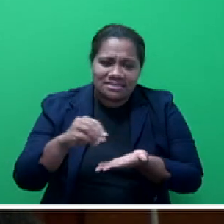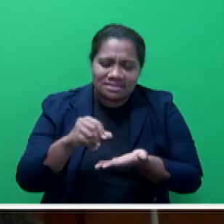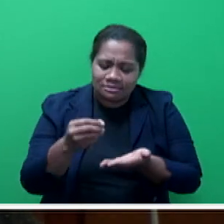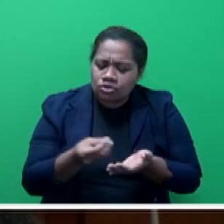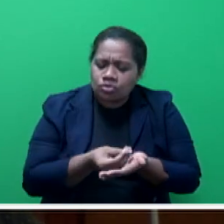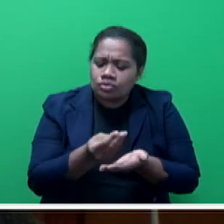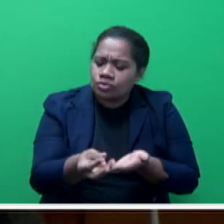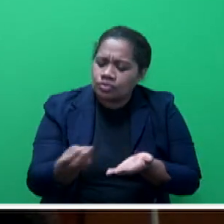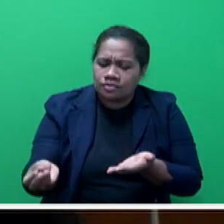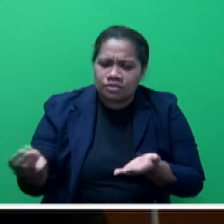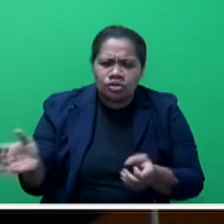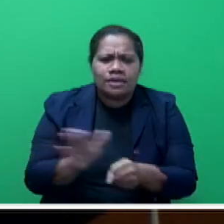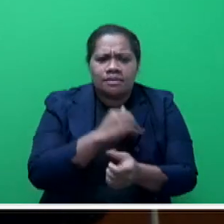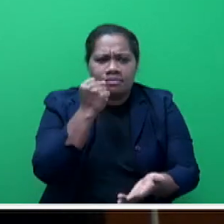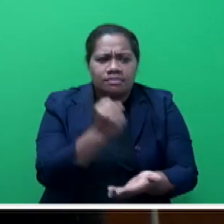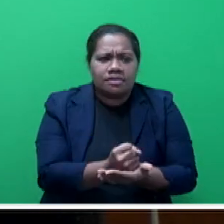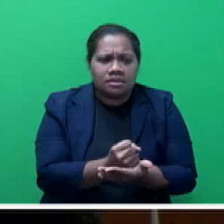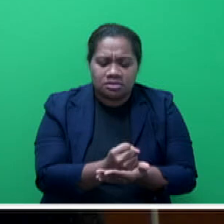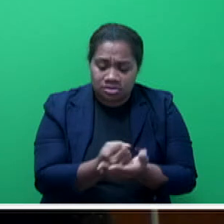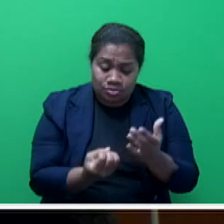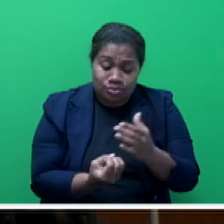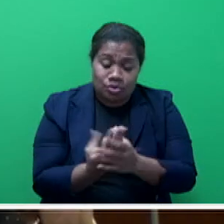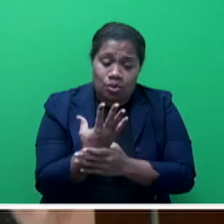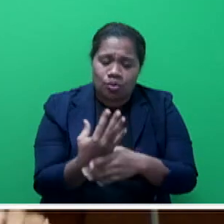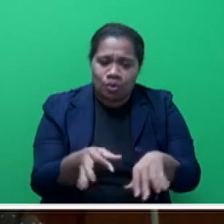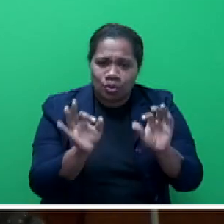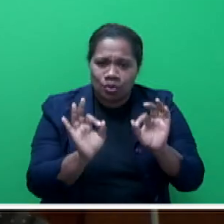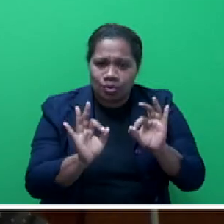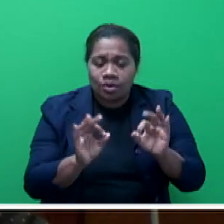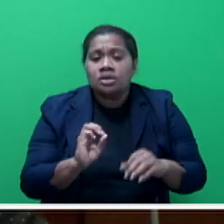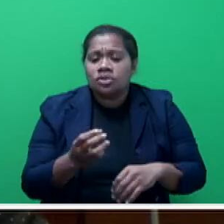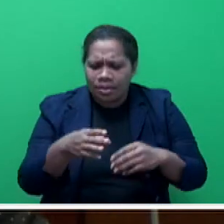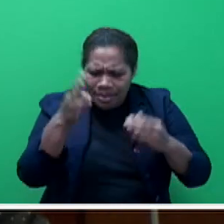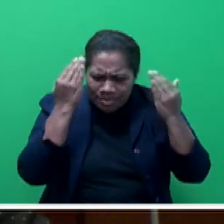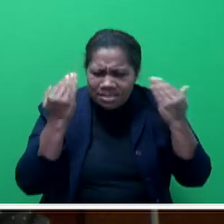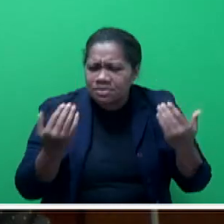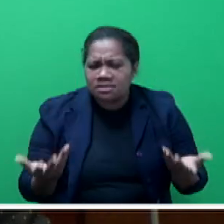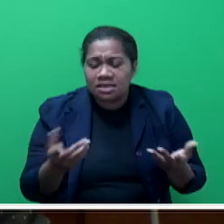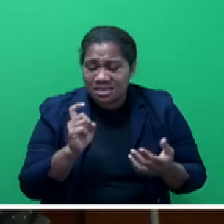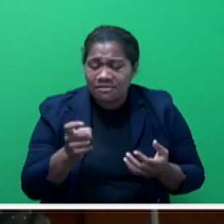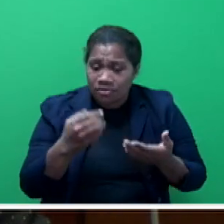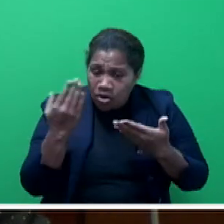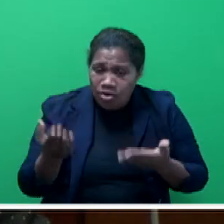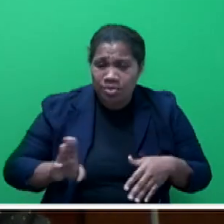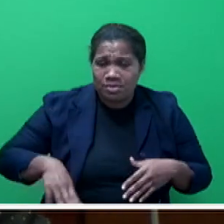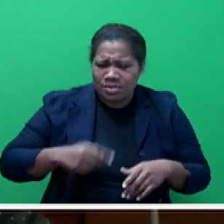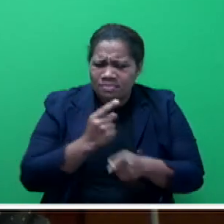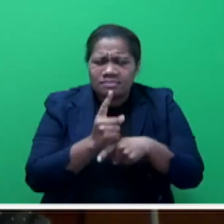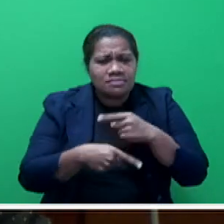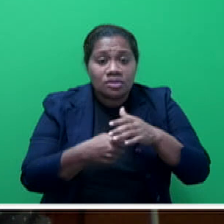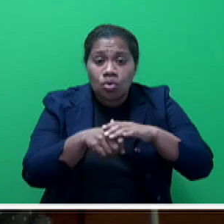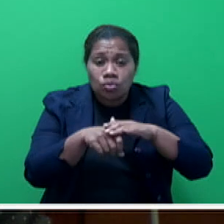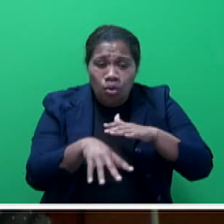can ensure that the germination rate is 100%. So, Mr. Speaker, if Honourable Member is talking about crops that